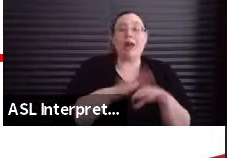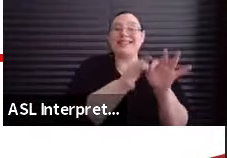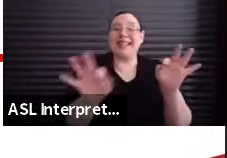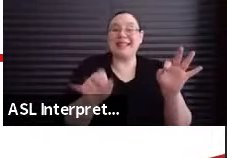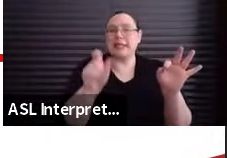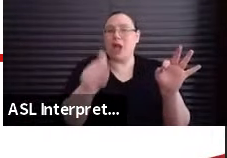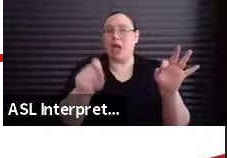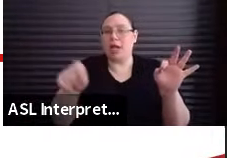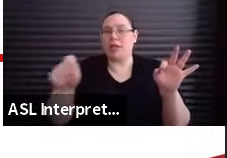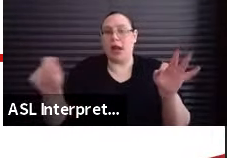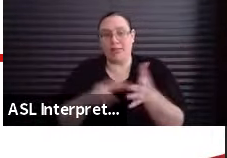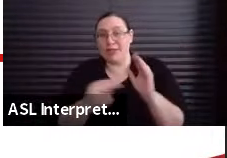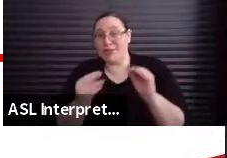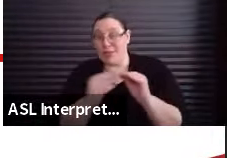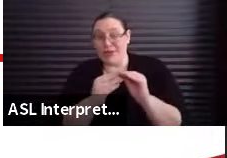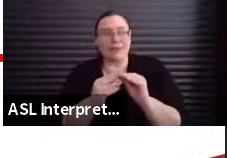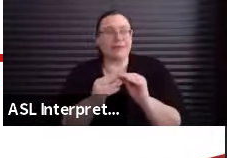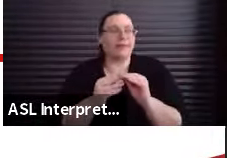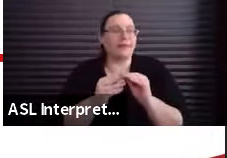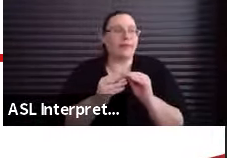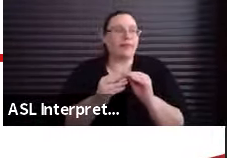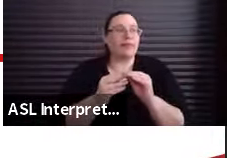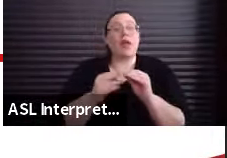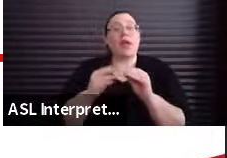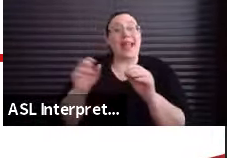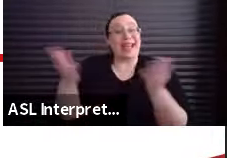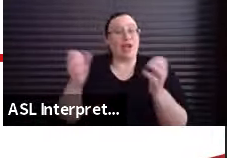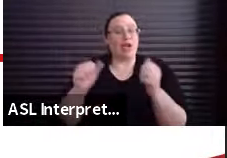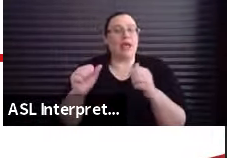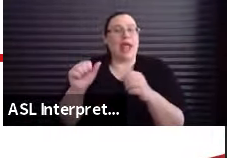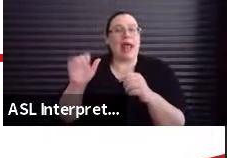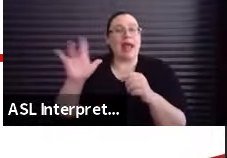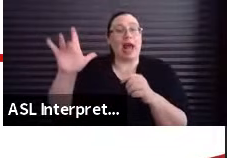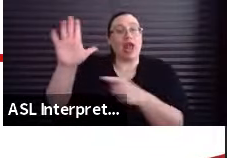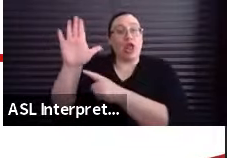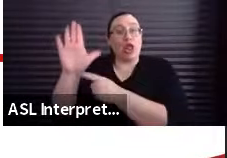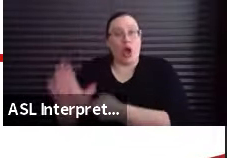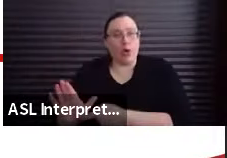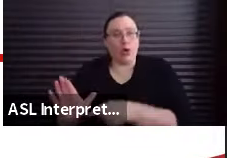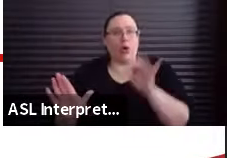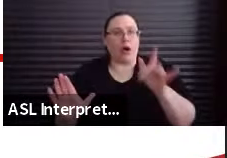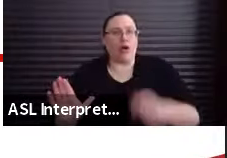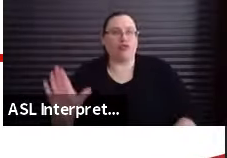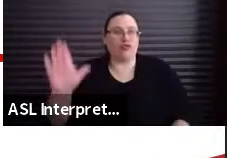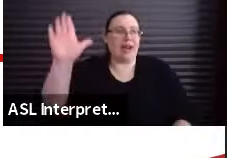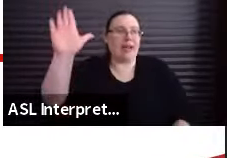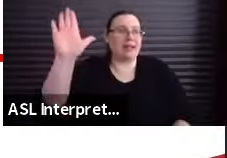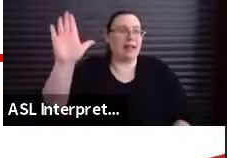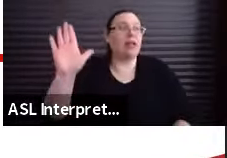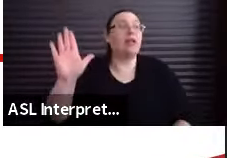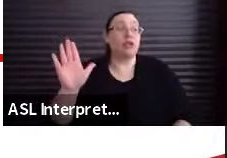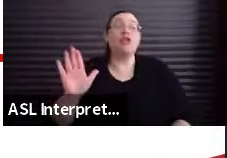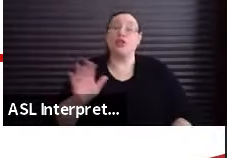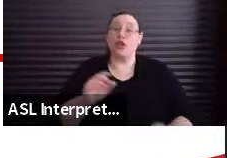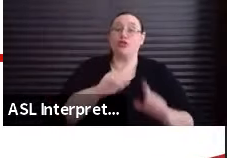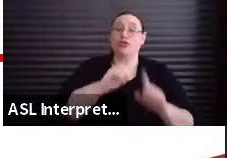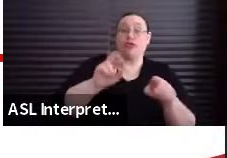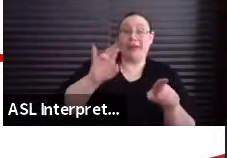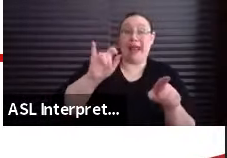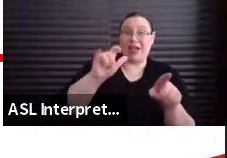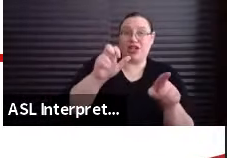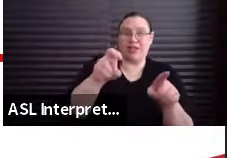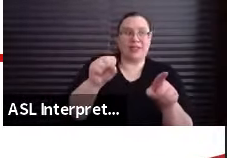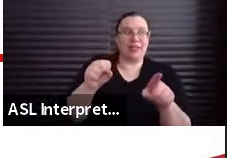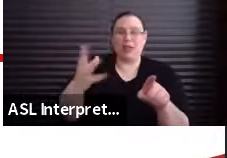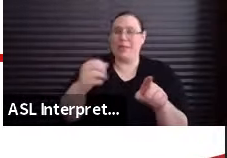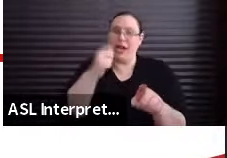And in this case, we also have a lower hand, raise hand button. So if you have a reactions button there, you may not have a raise